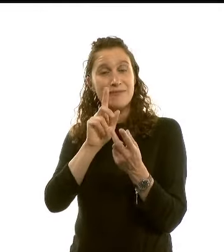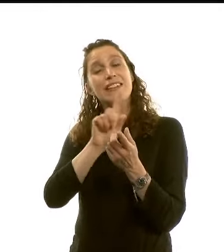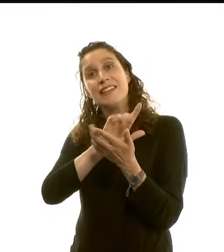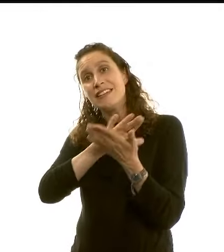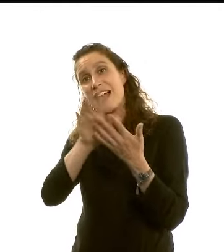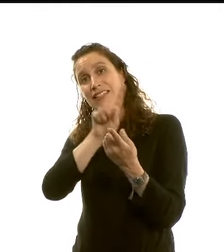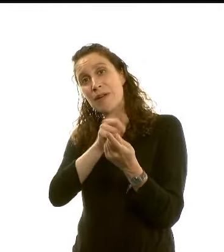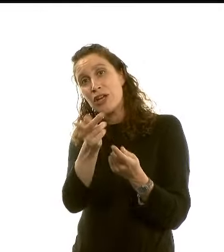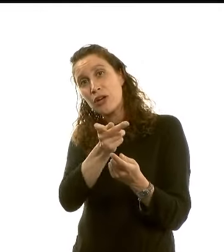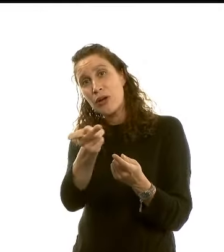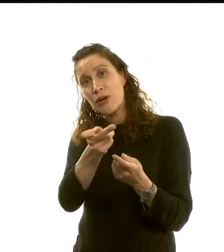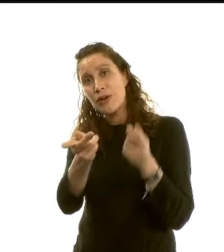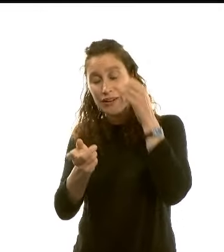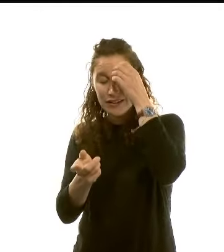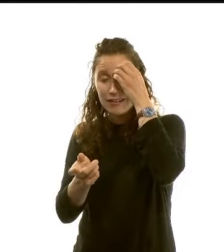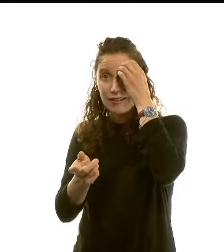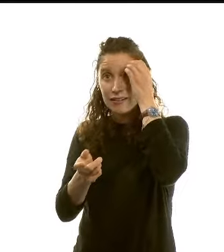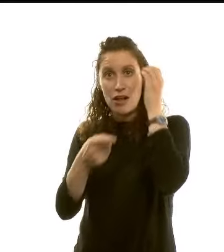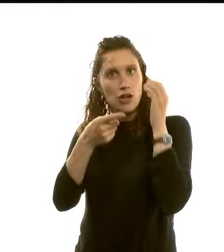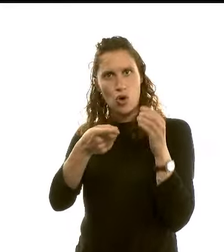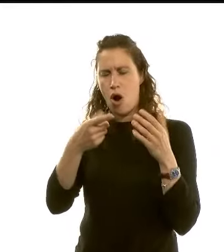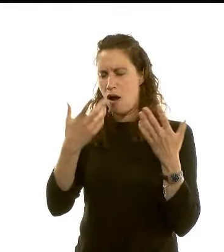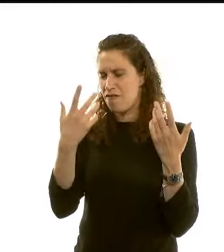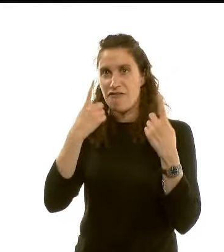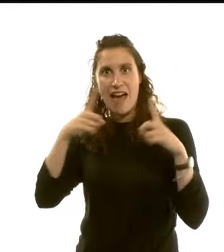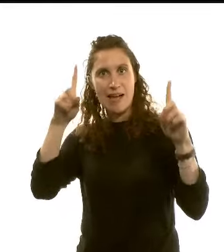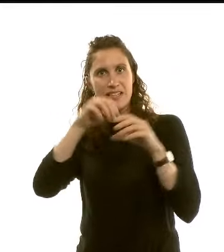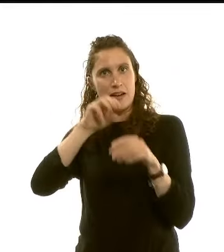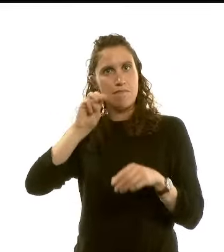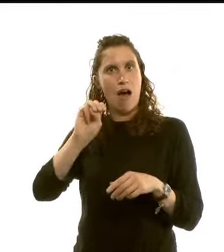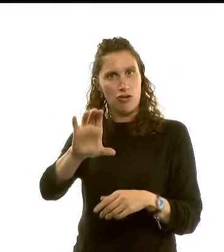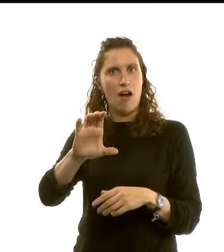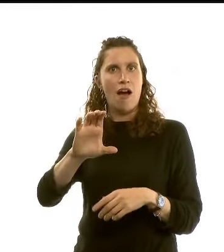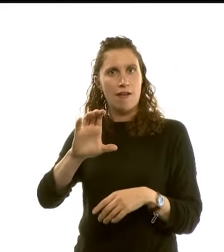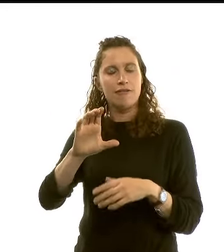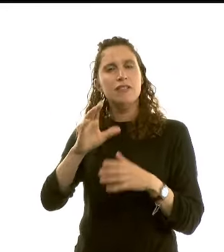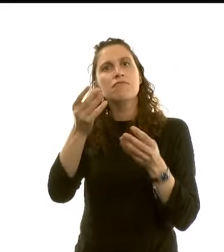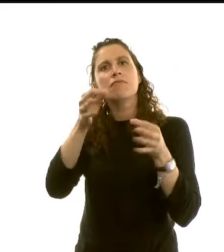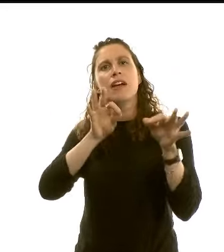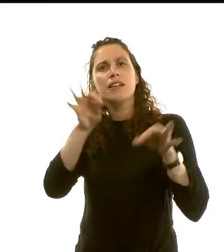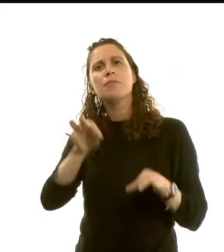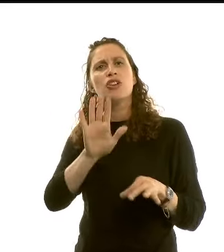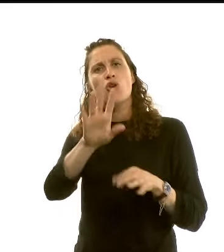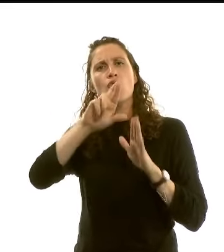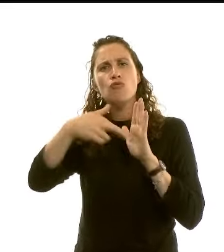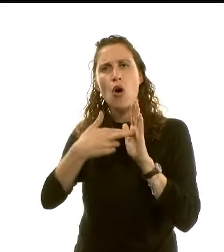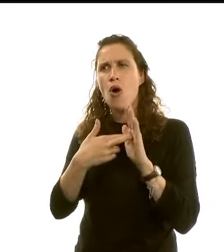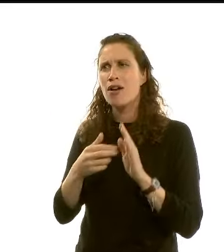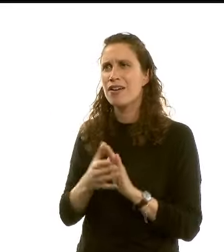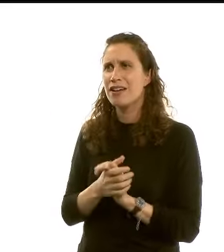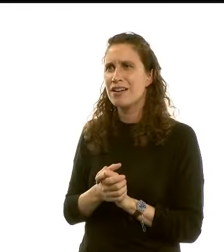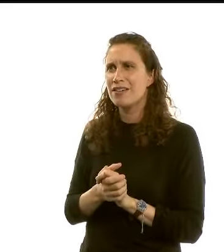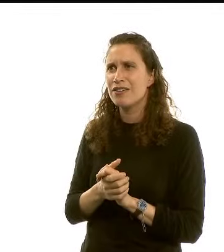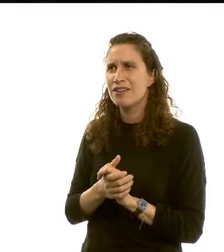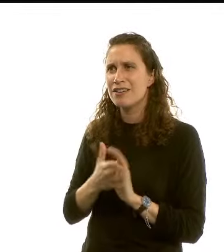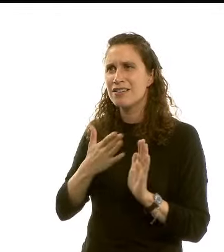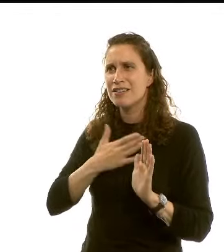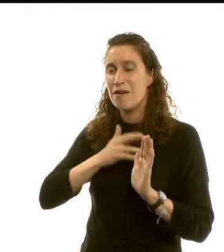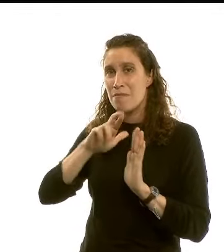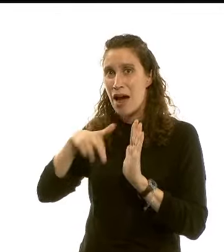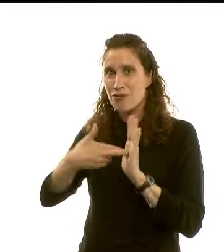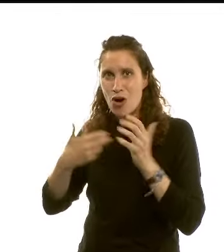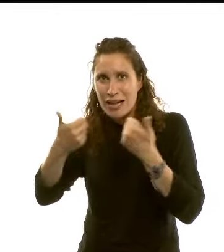Agnes. You are a superstar in the Minecraft world. Can you tell us a little bit about your role at Mojang Studios? Okay, yeah. So my role is